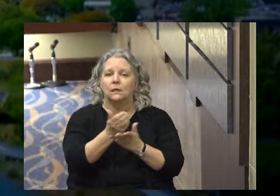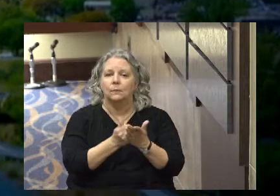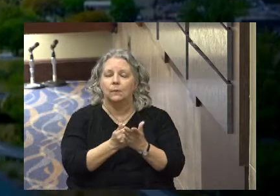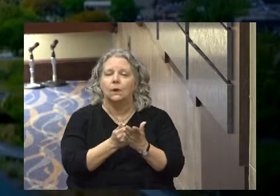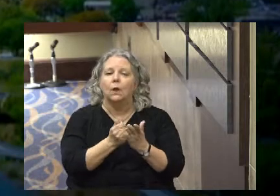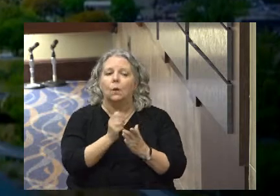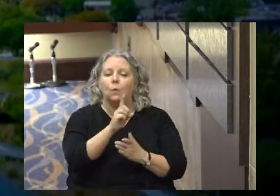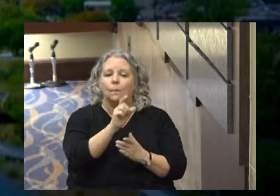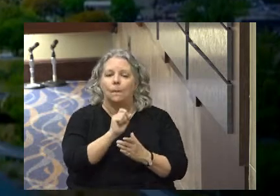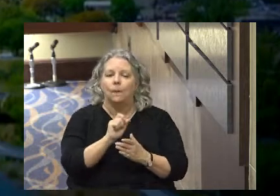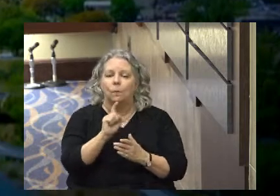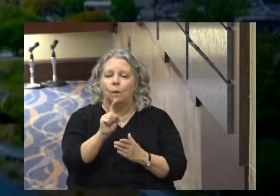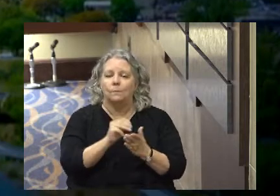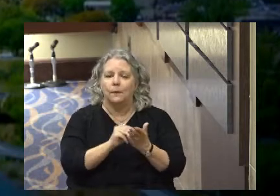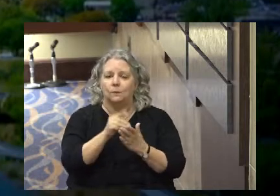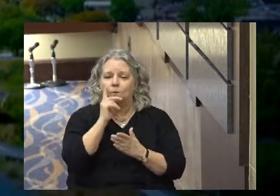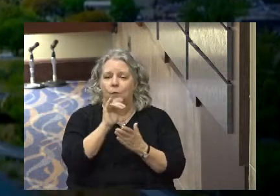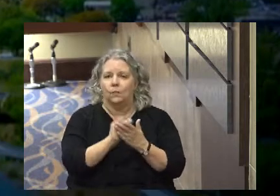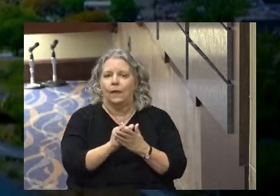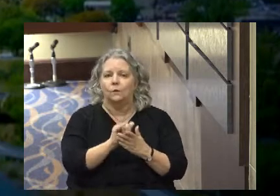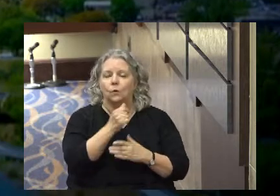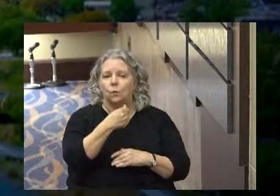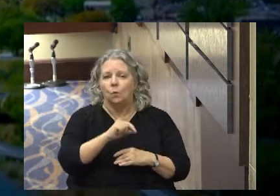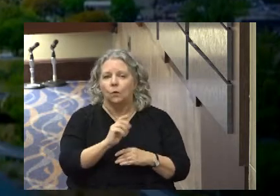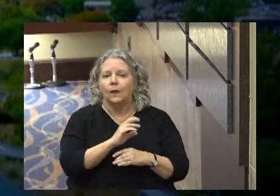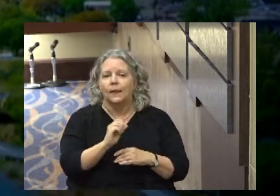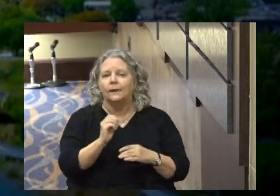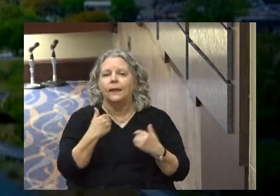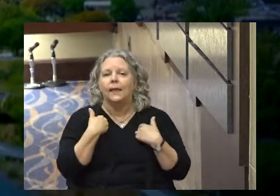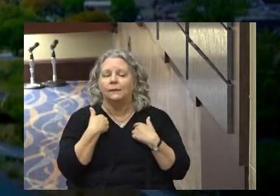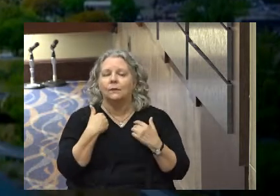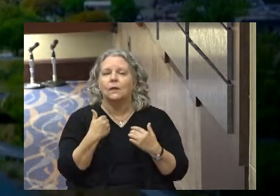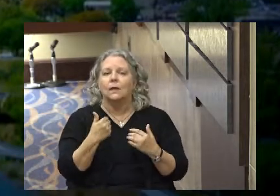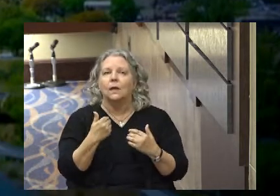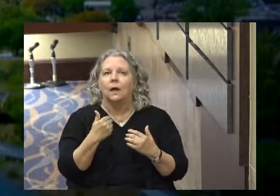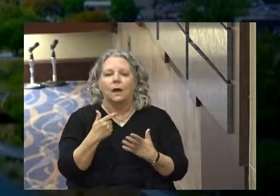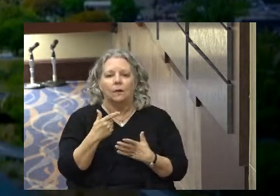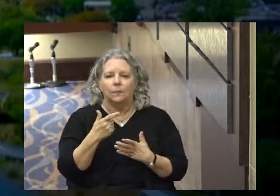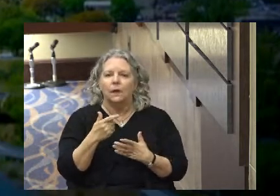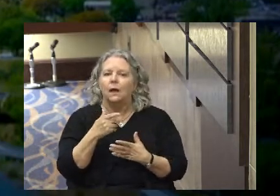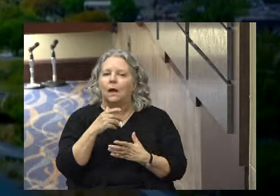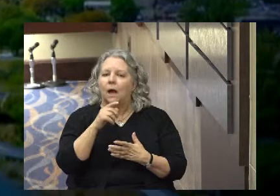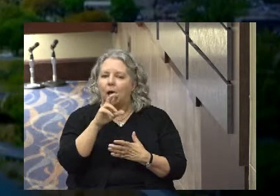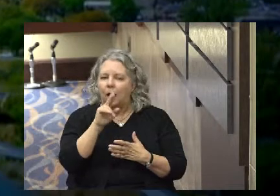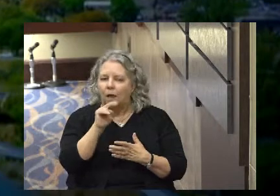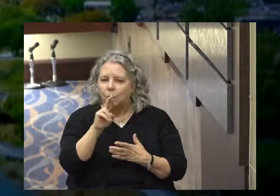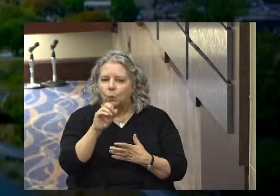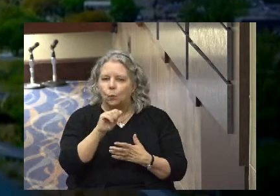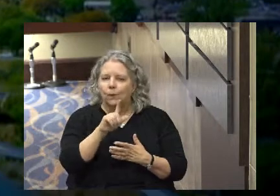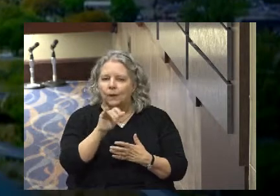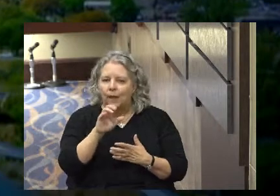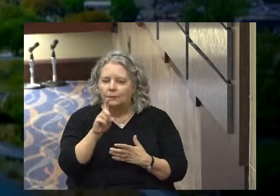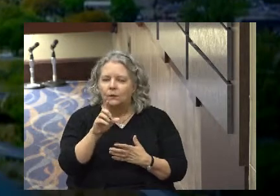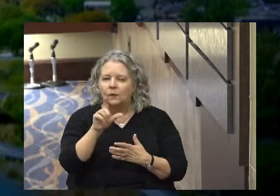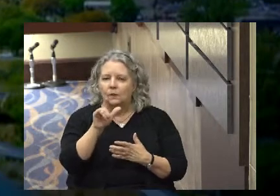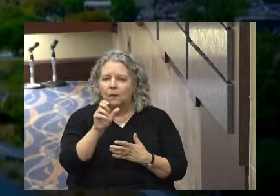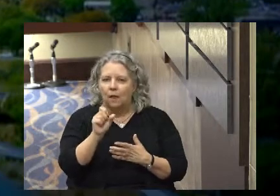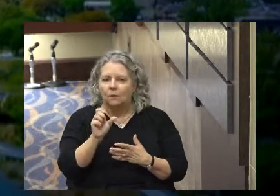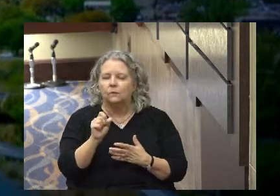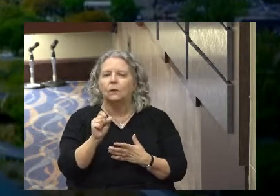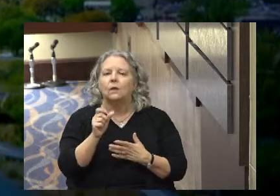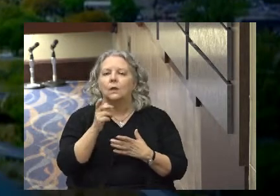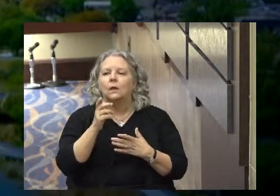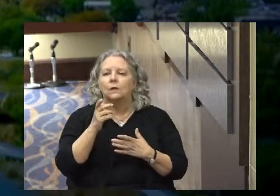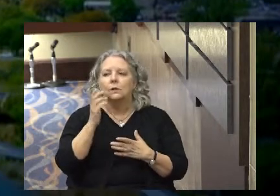million for the quarter and currently has an unrealized loss of $8.2 million due to changes in interest rates experienced during the fiscal